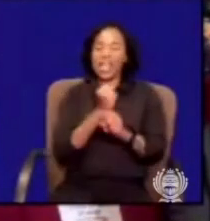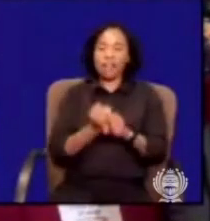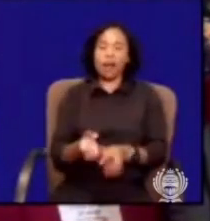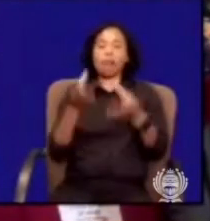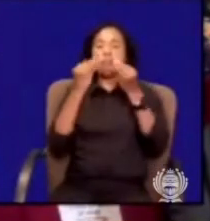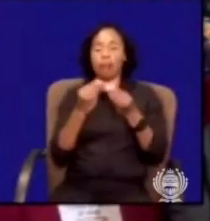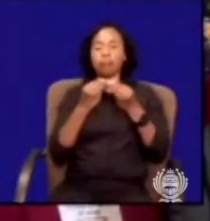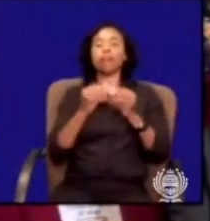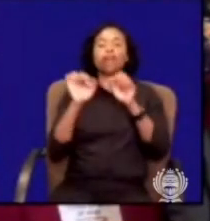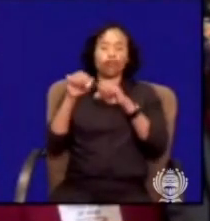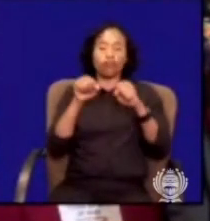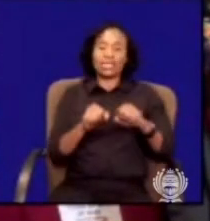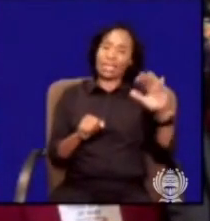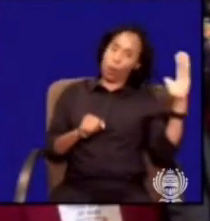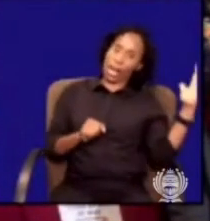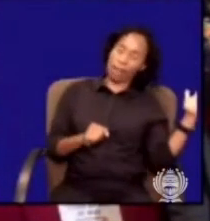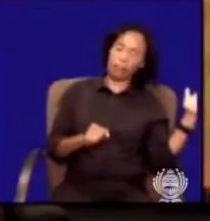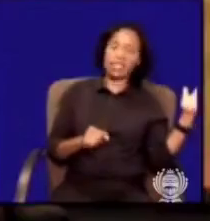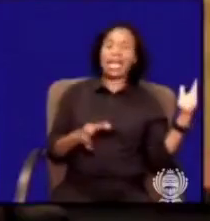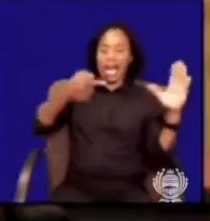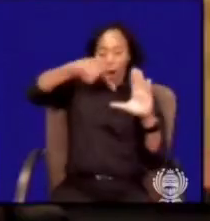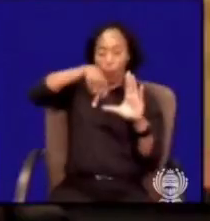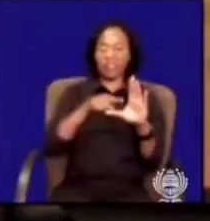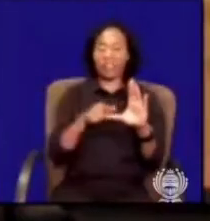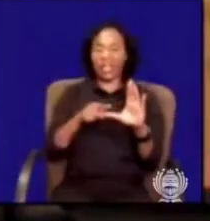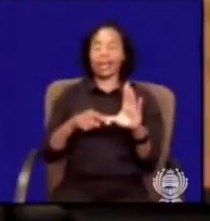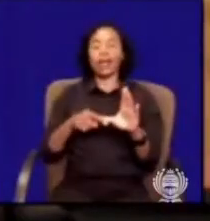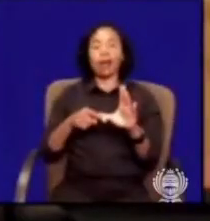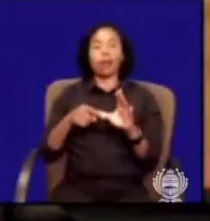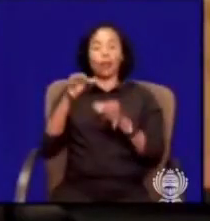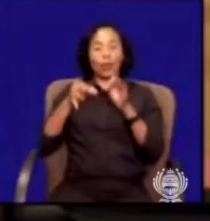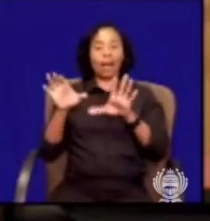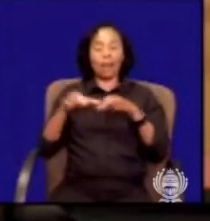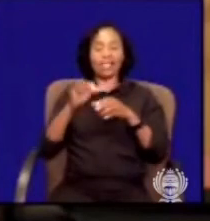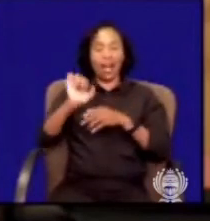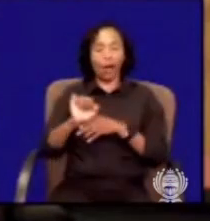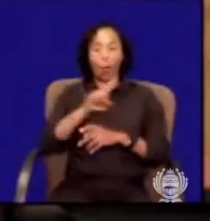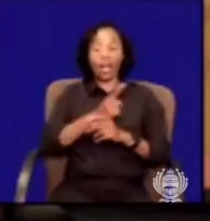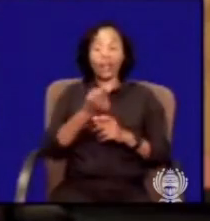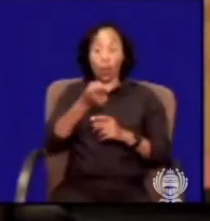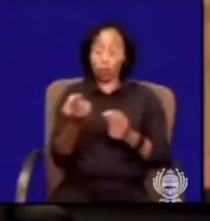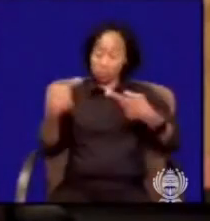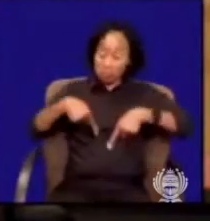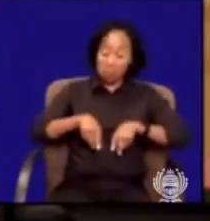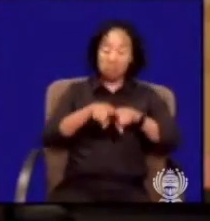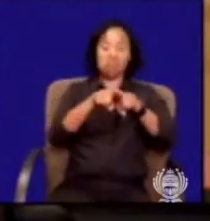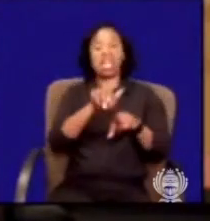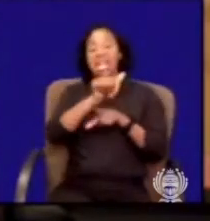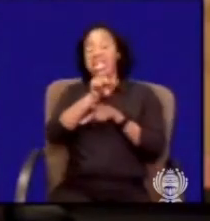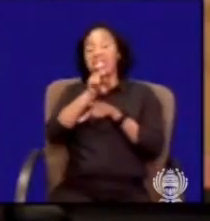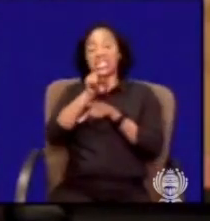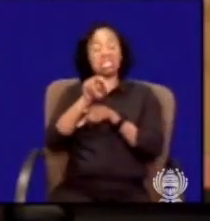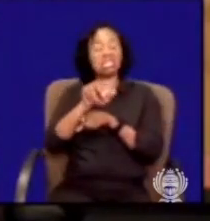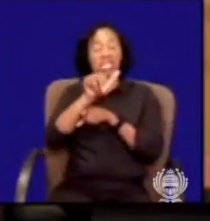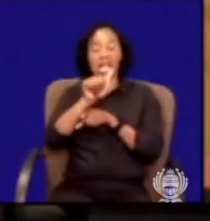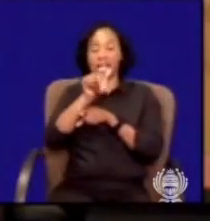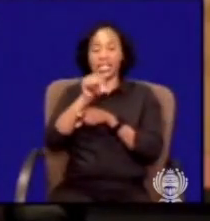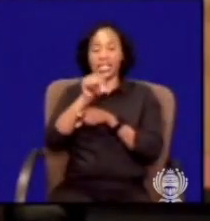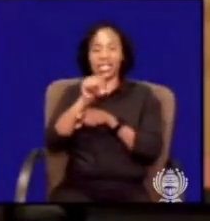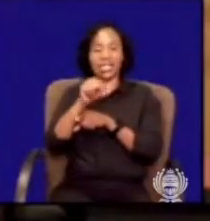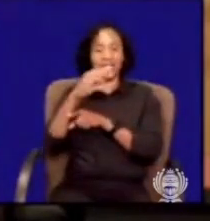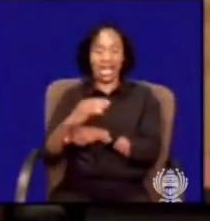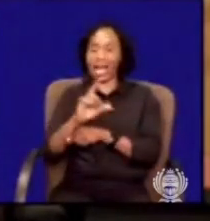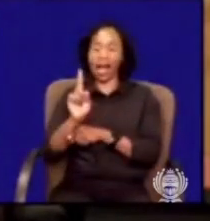own party. Because your views on economic reforms are not aligned to the ANC's. South Africa urgently